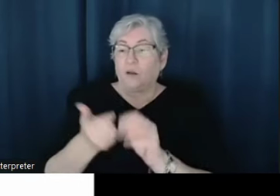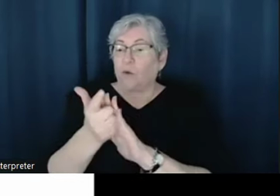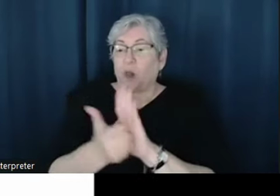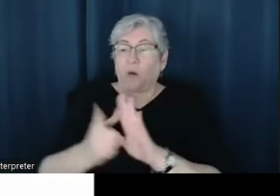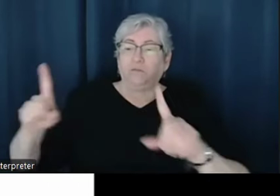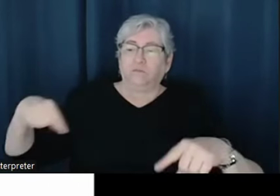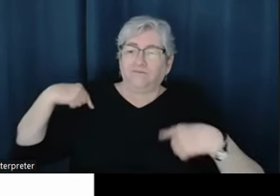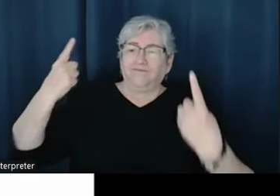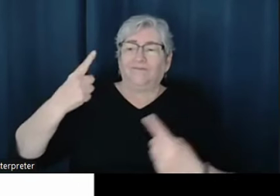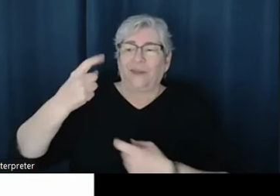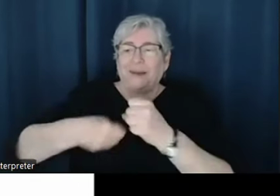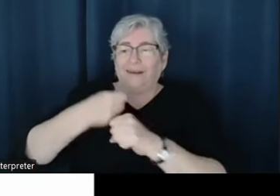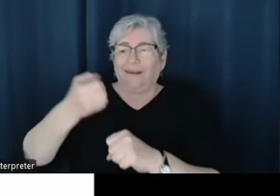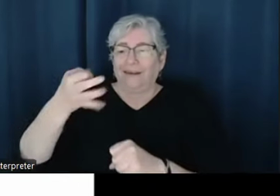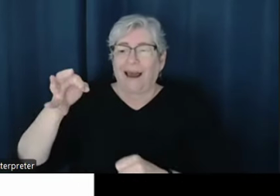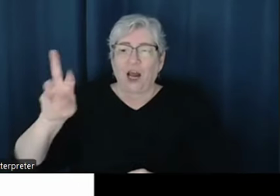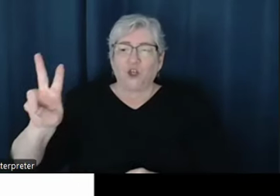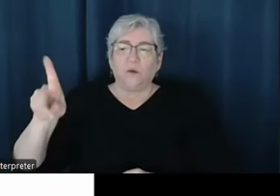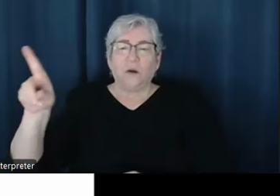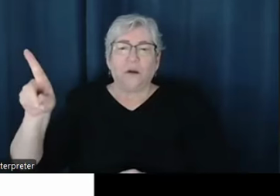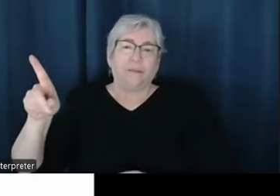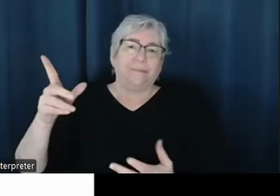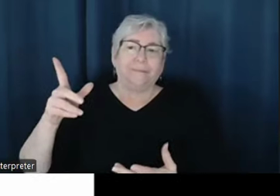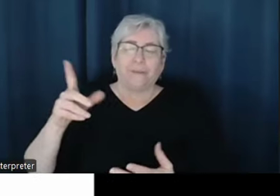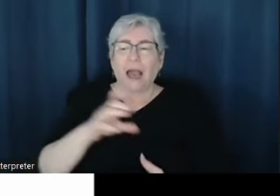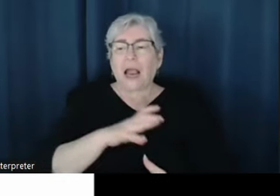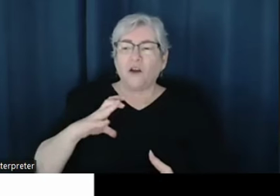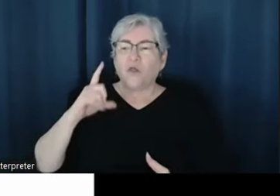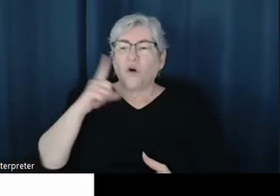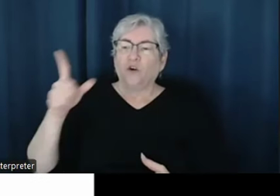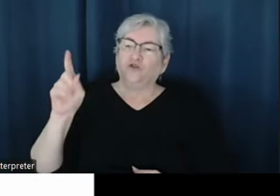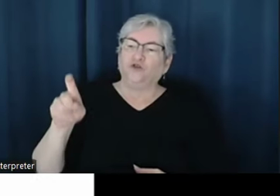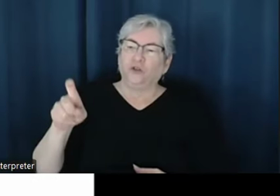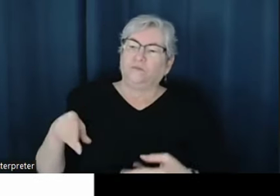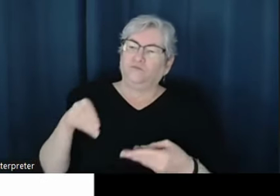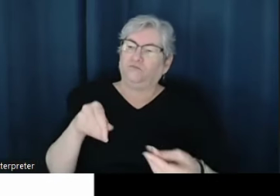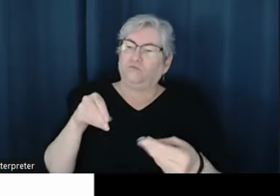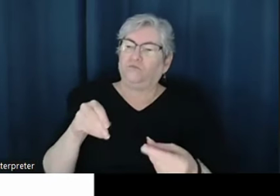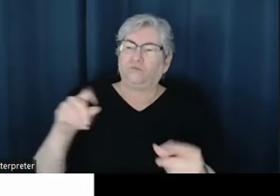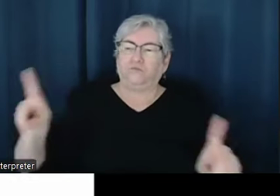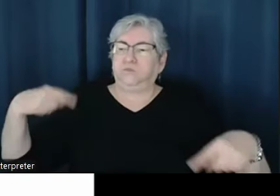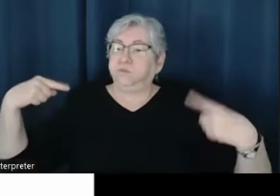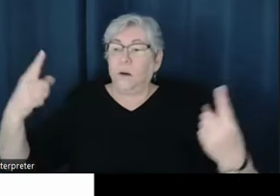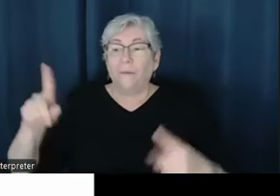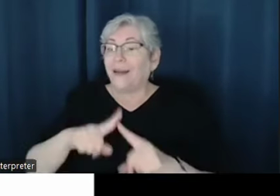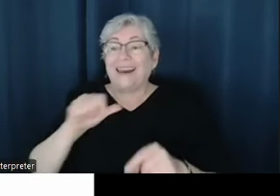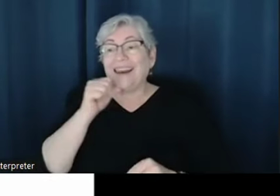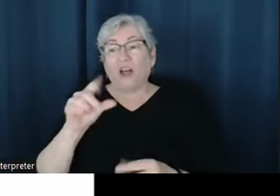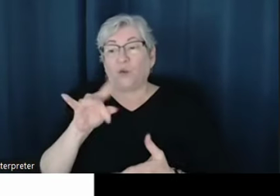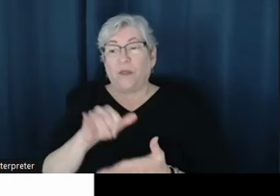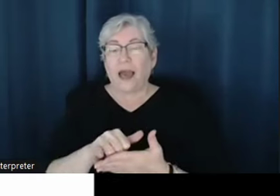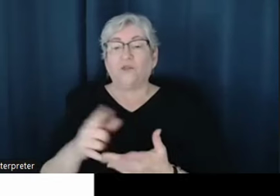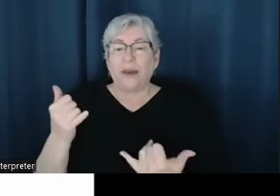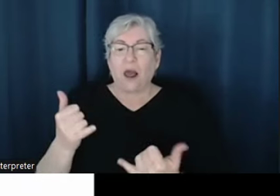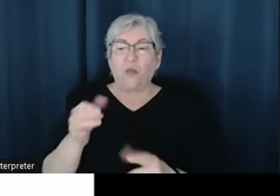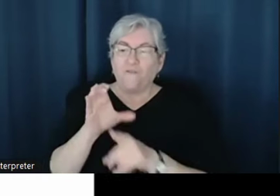since 1992, I think Congress thought they probably should have been spending that much all along, and they never were. So they're basically